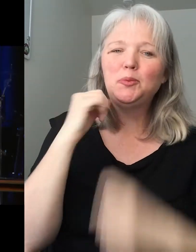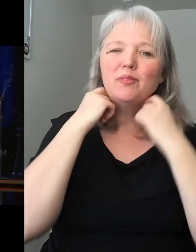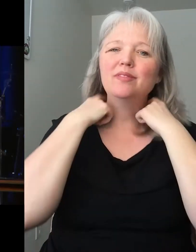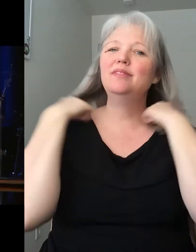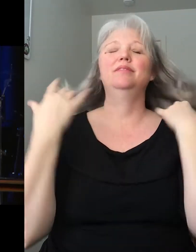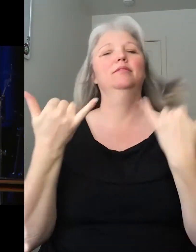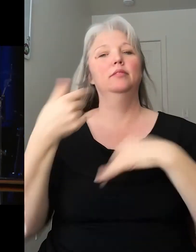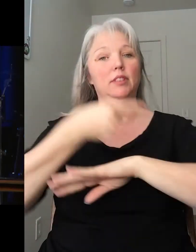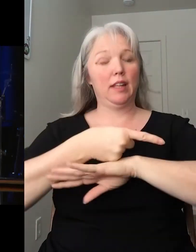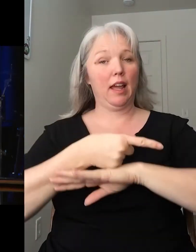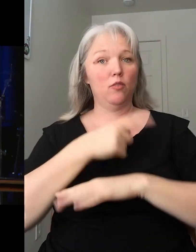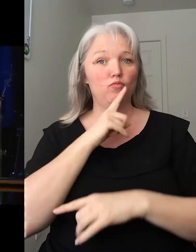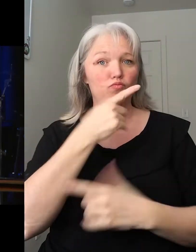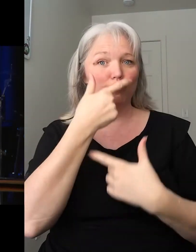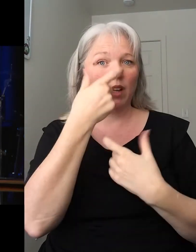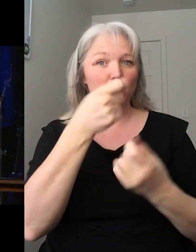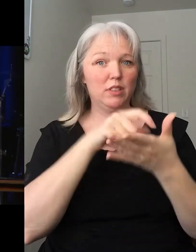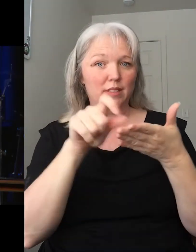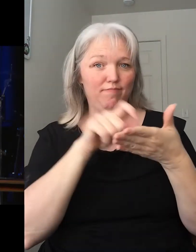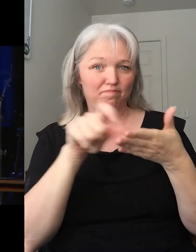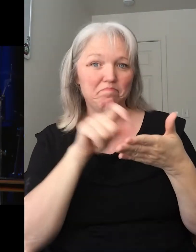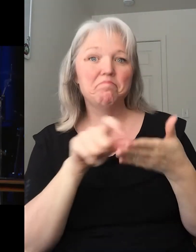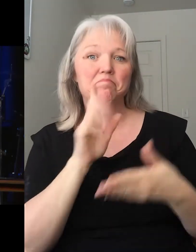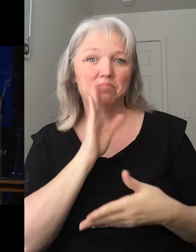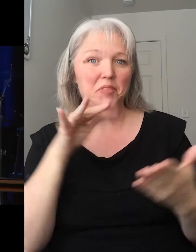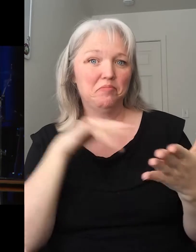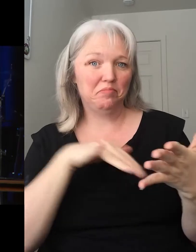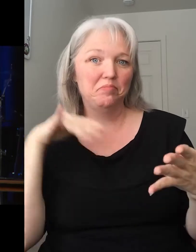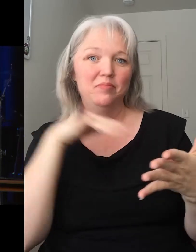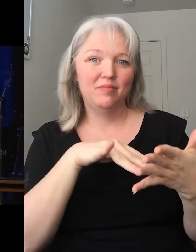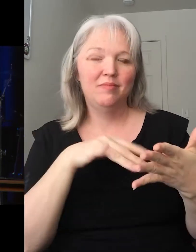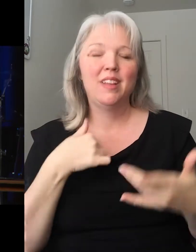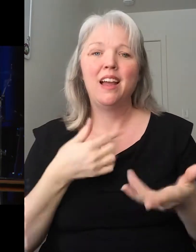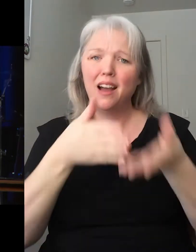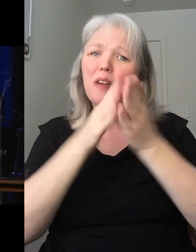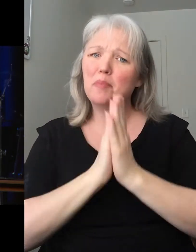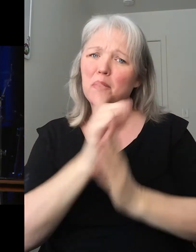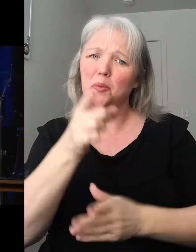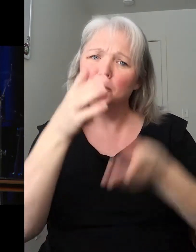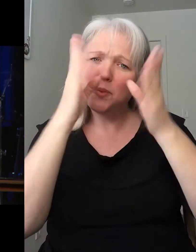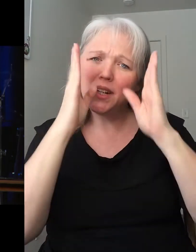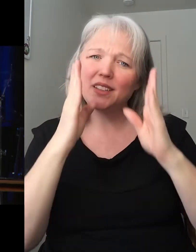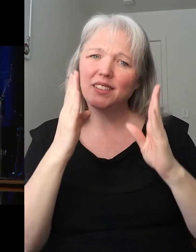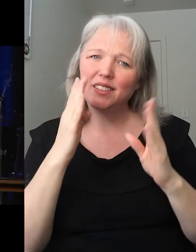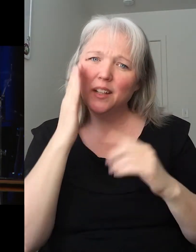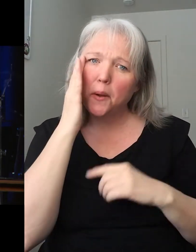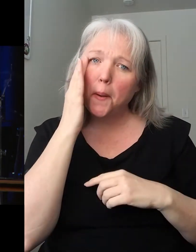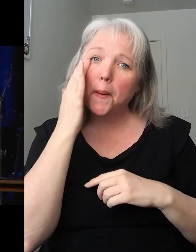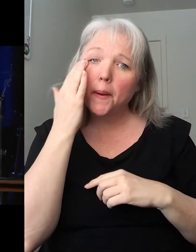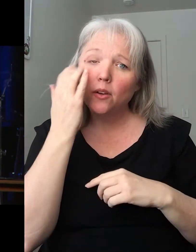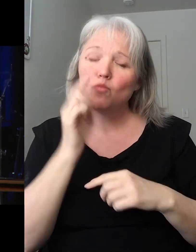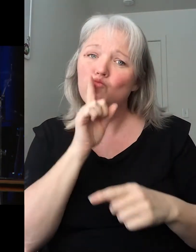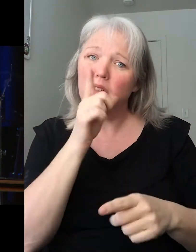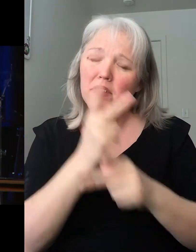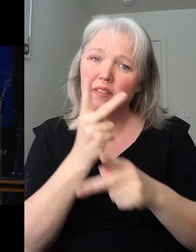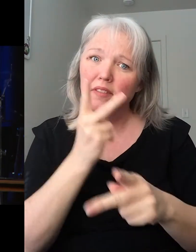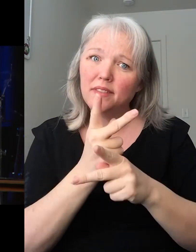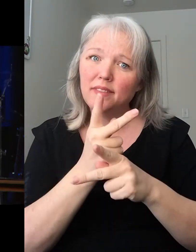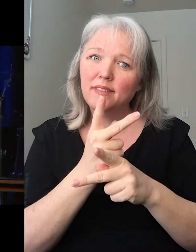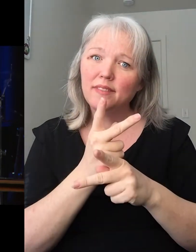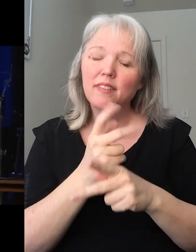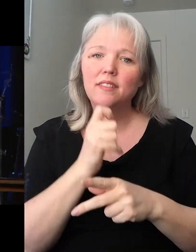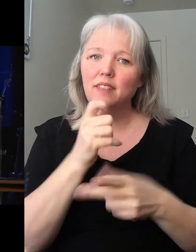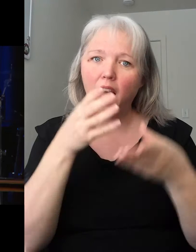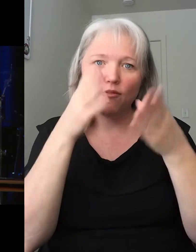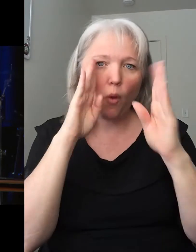we're going to come to a very interesting passage. Now, I do pray that you will listen closely and attentive so that you don't